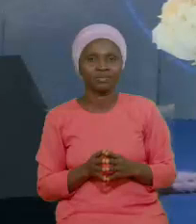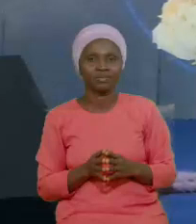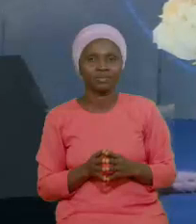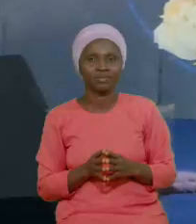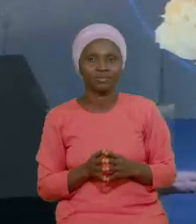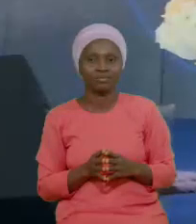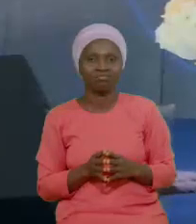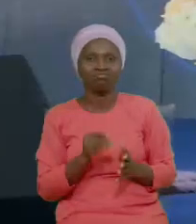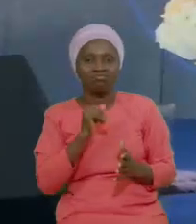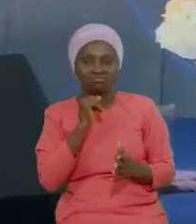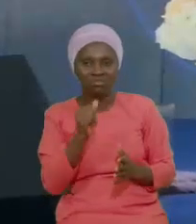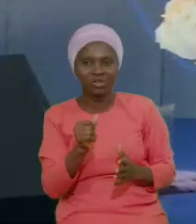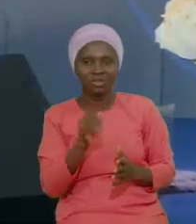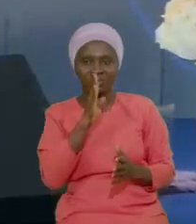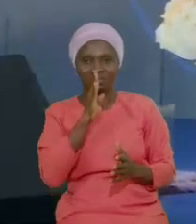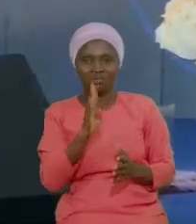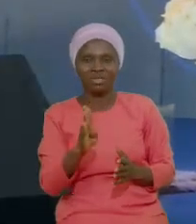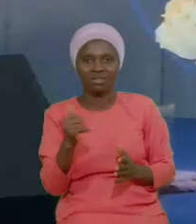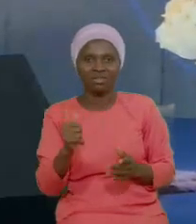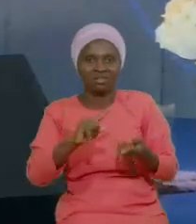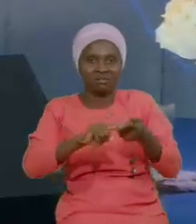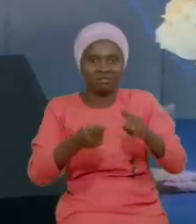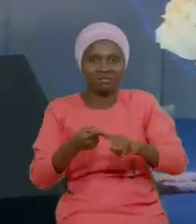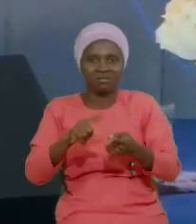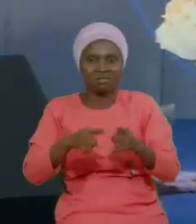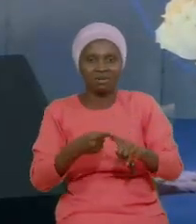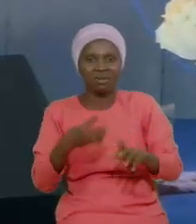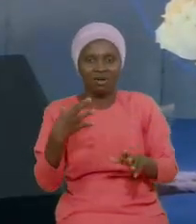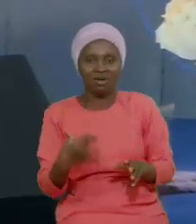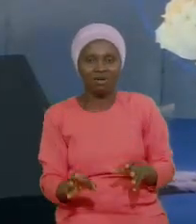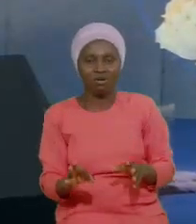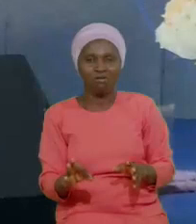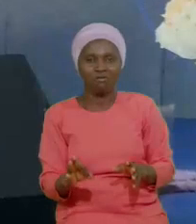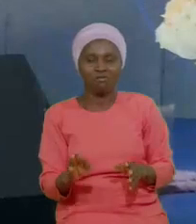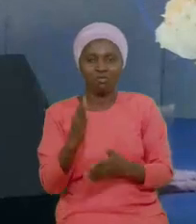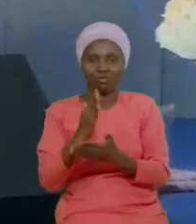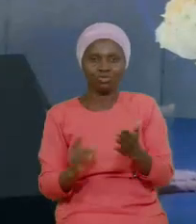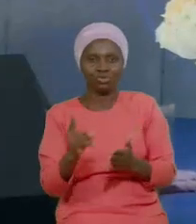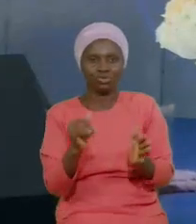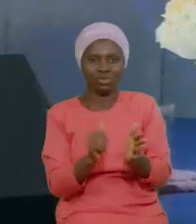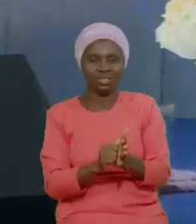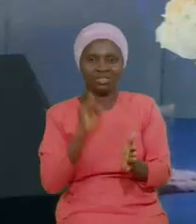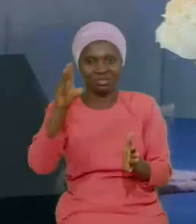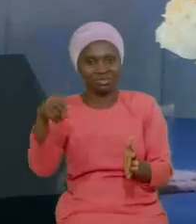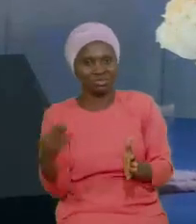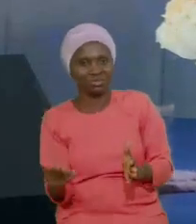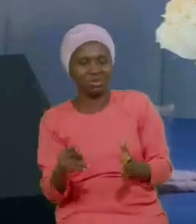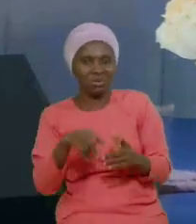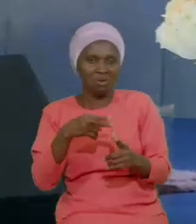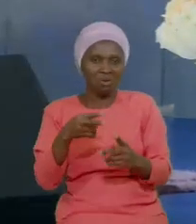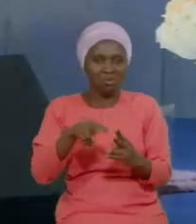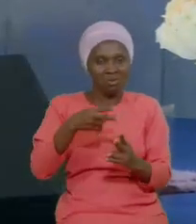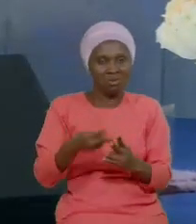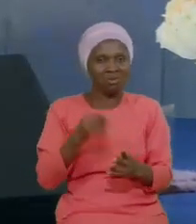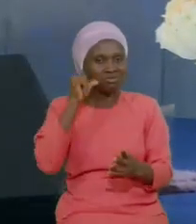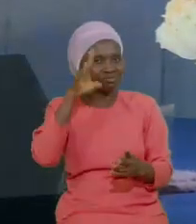Instead of being a companion of Mr. Not doing well, or Mrs. or Miss not doing